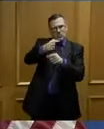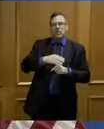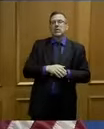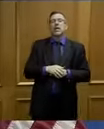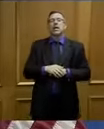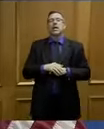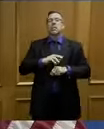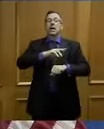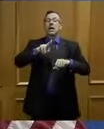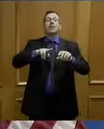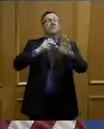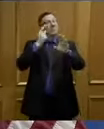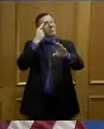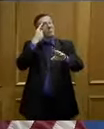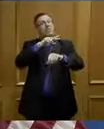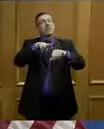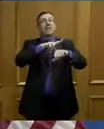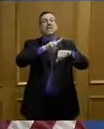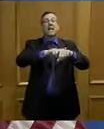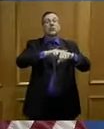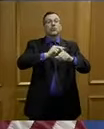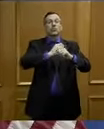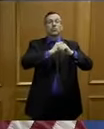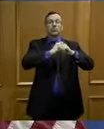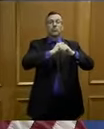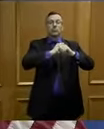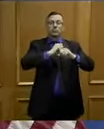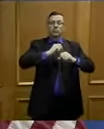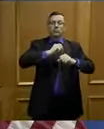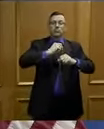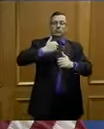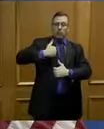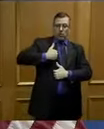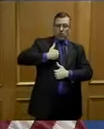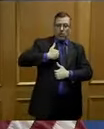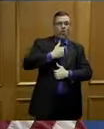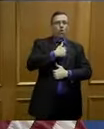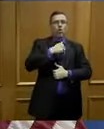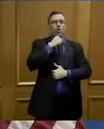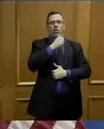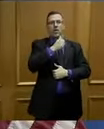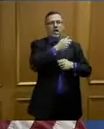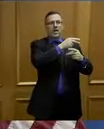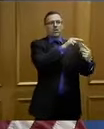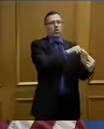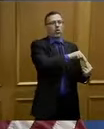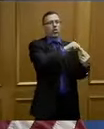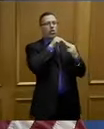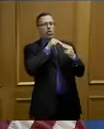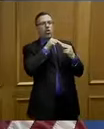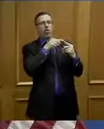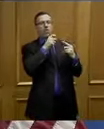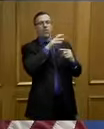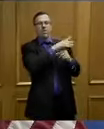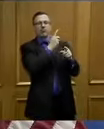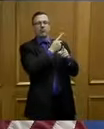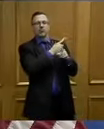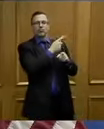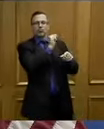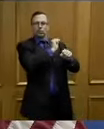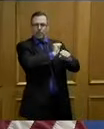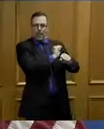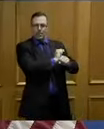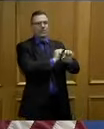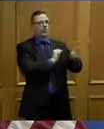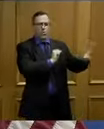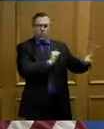Guard personnel from healthcare-related private sector jobs. These are going to be folks that